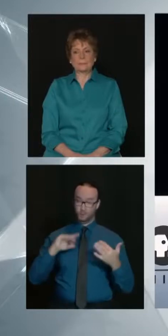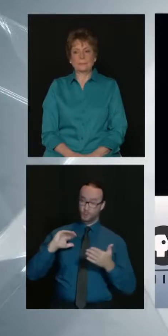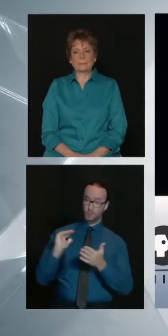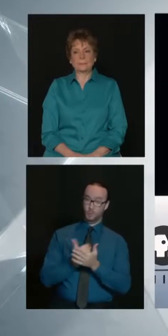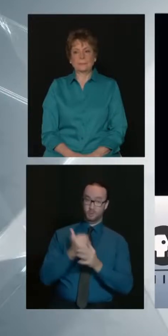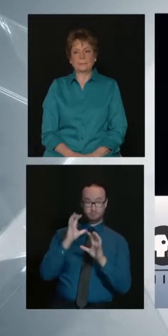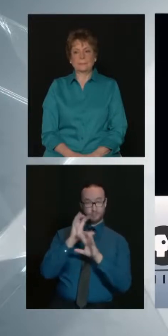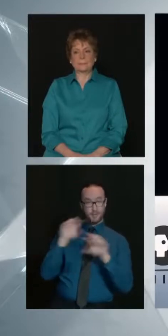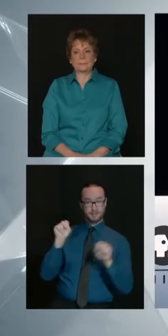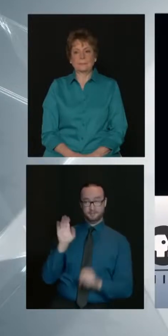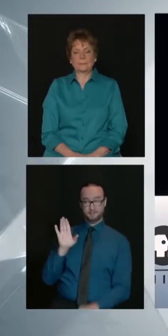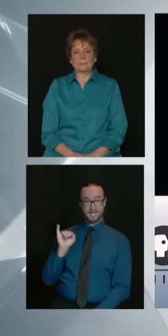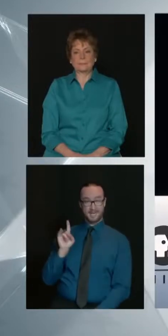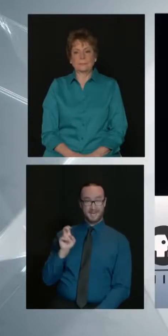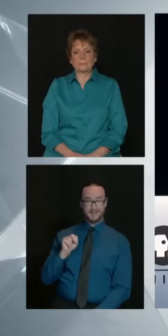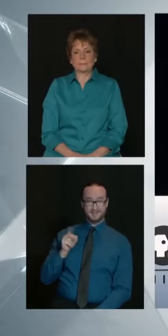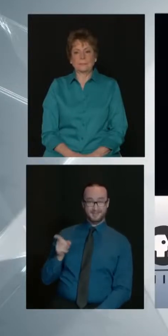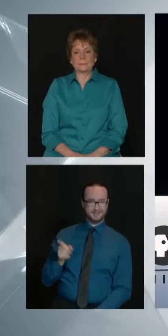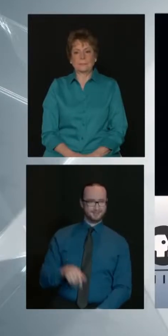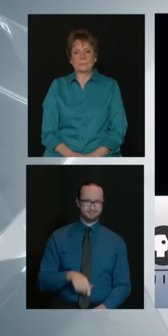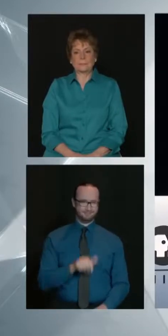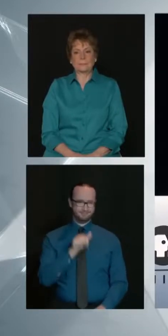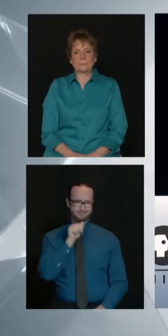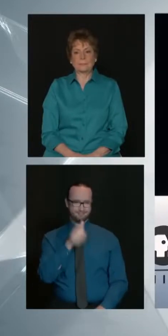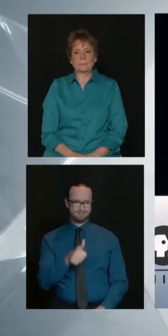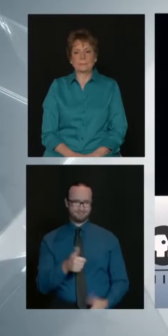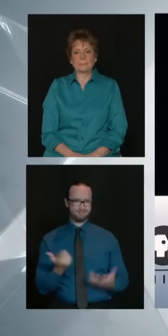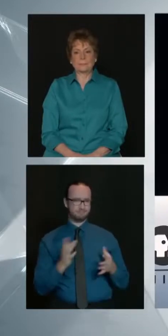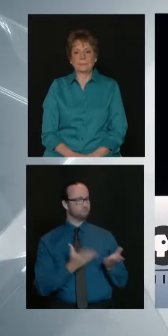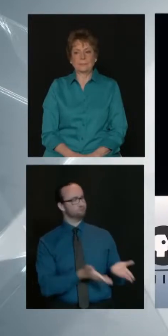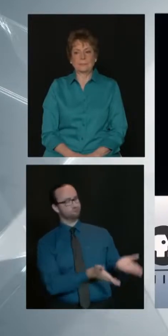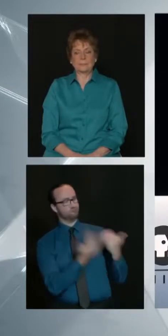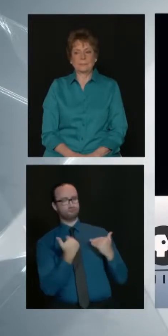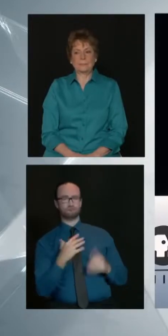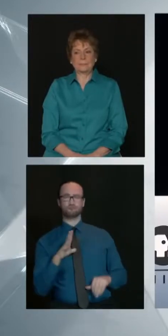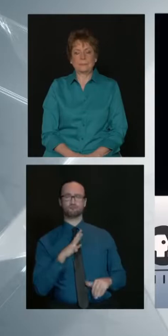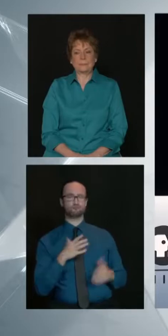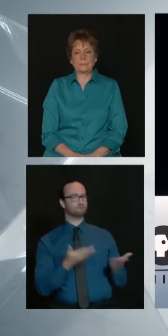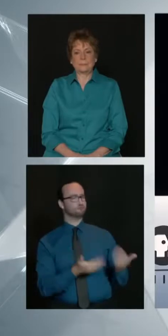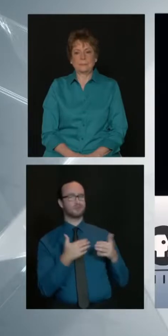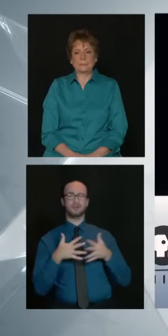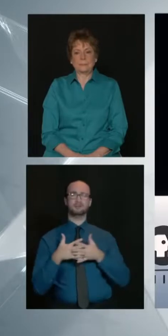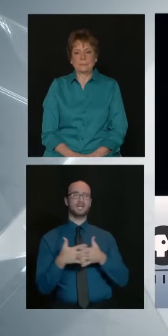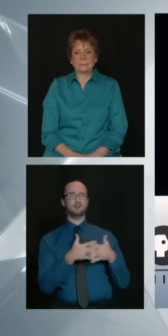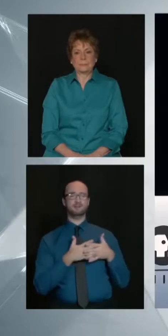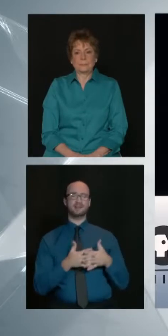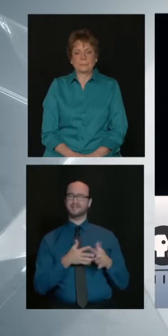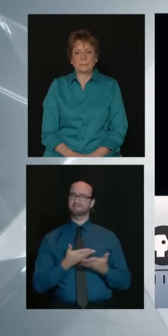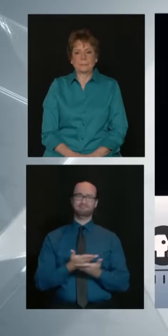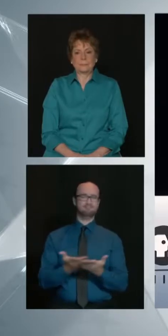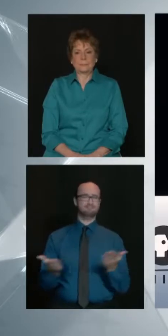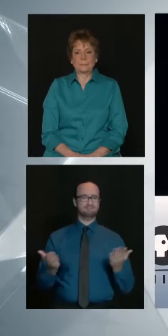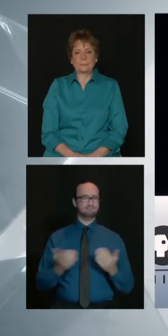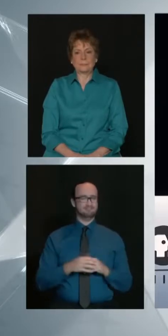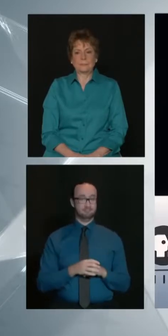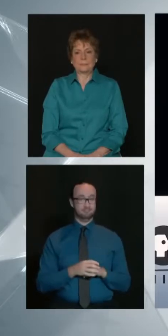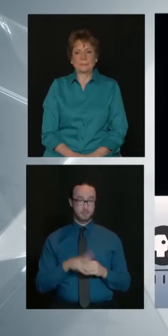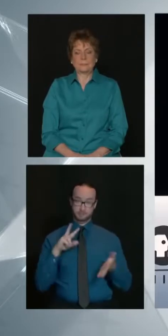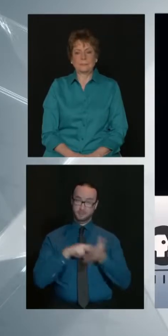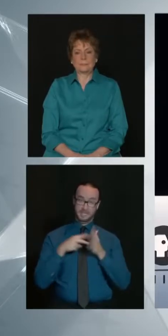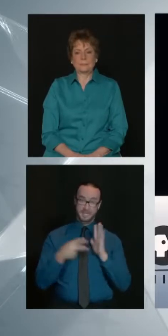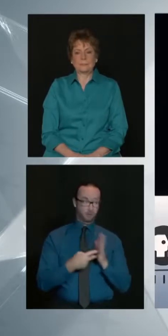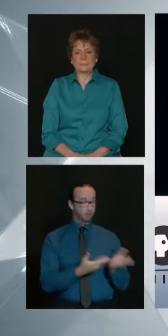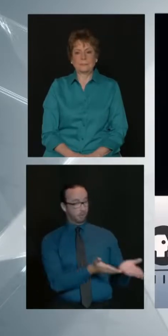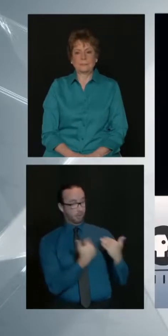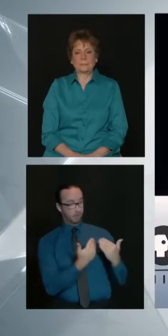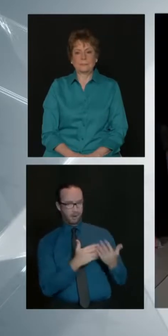This is the greatest country in the history of the world. If you invite everybody to come here, you'll create a crisis. And so 5 million illegals, literally 5